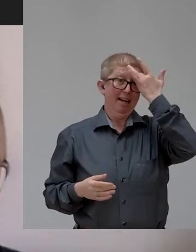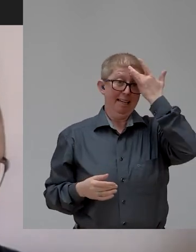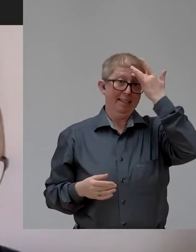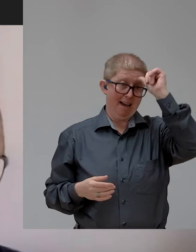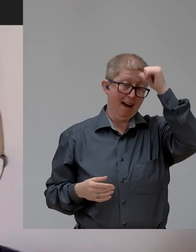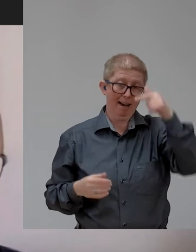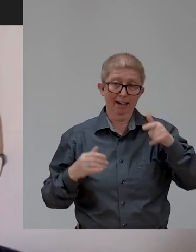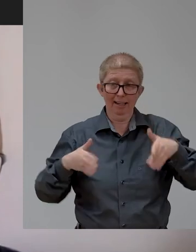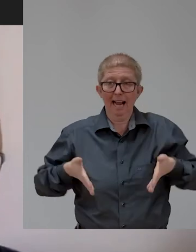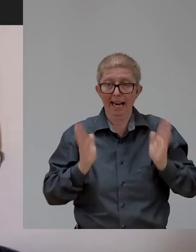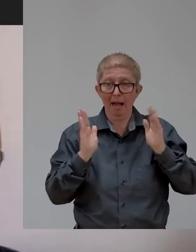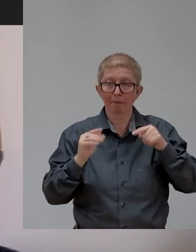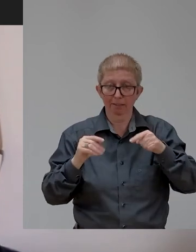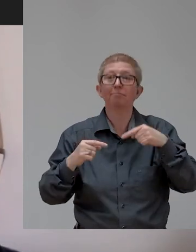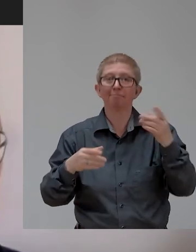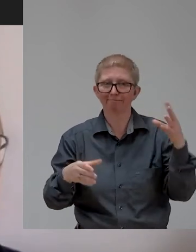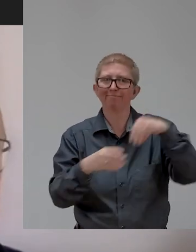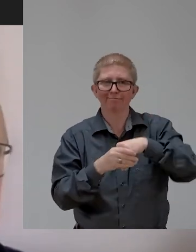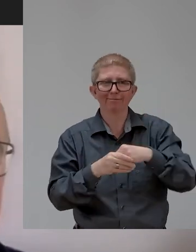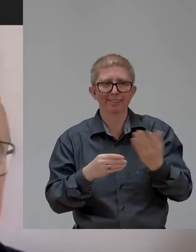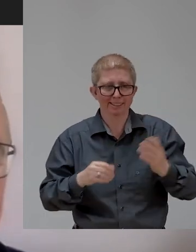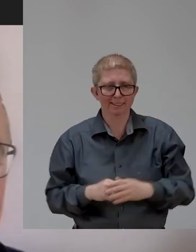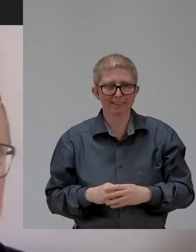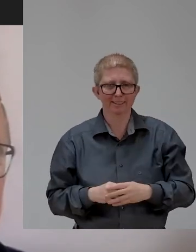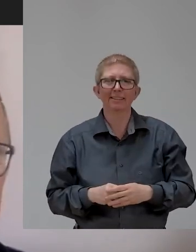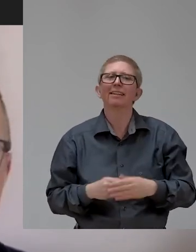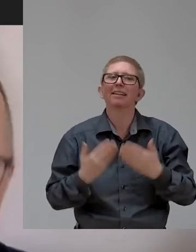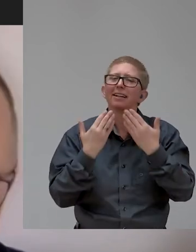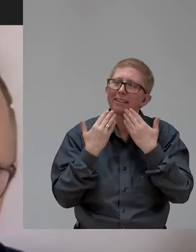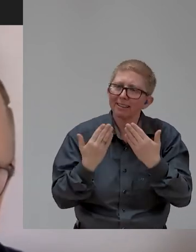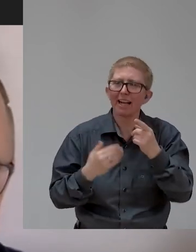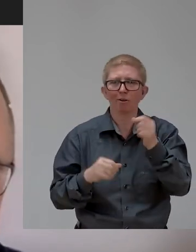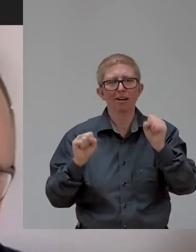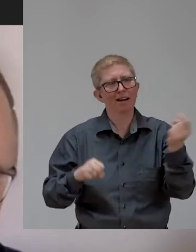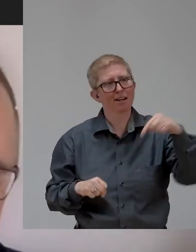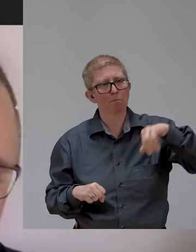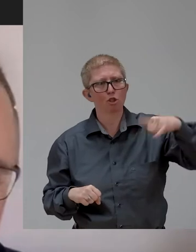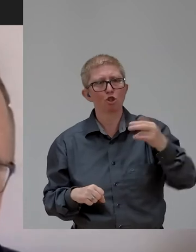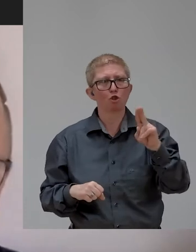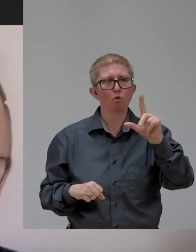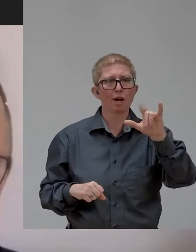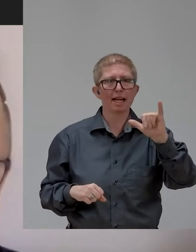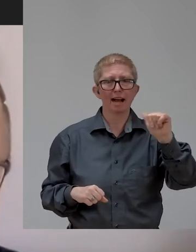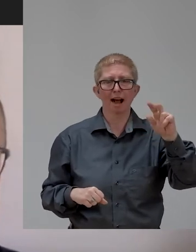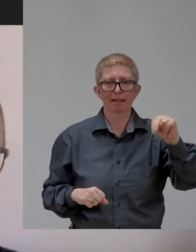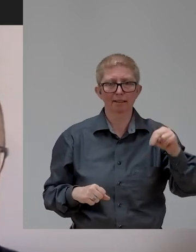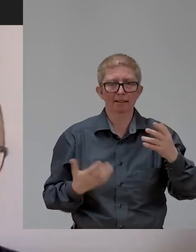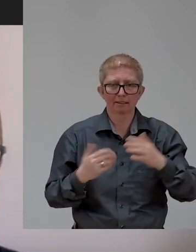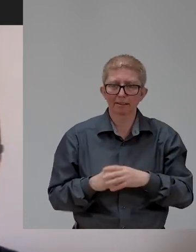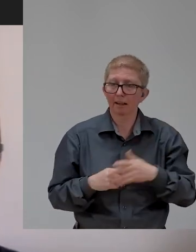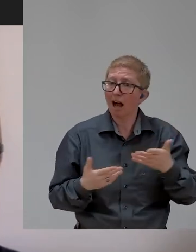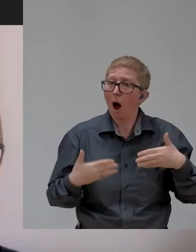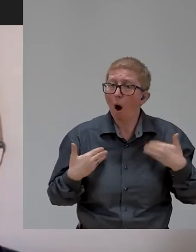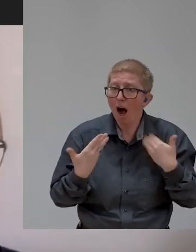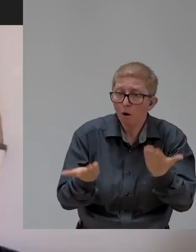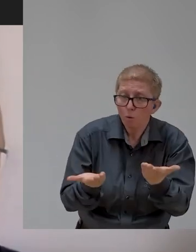yeah, Julian, very happy to see you again. You're based in Mauritius. Thanks for joining us today. How are you? Thank you, Loic. Nice to